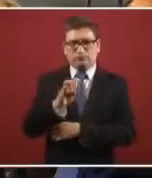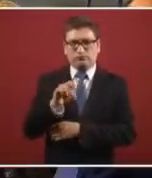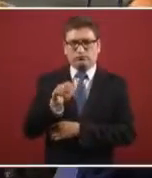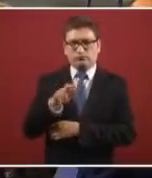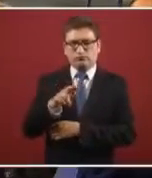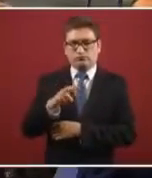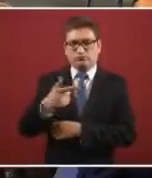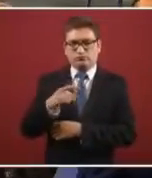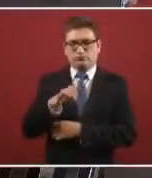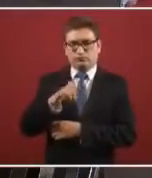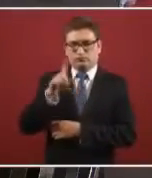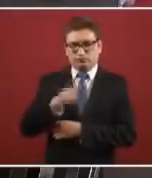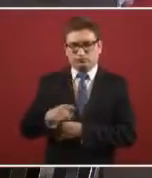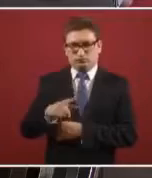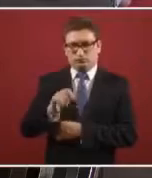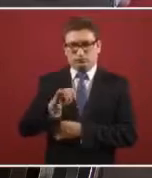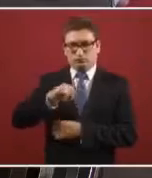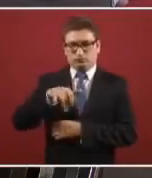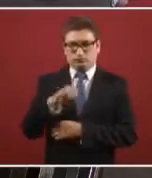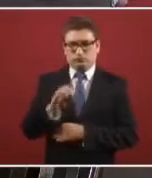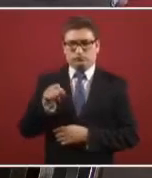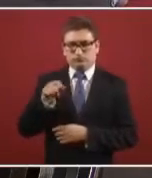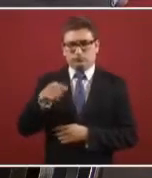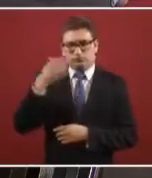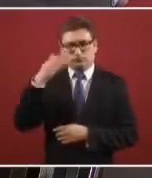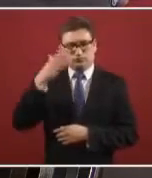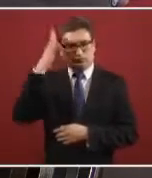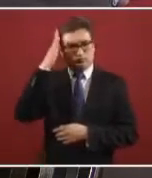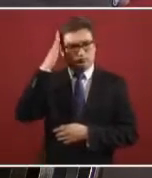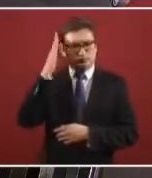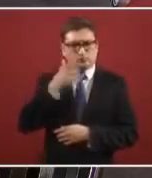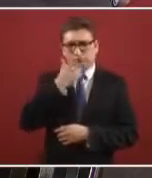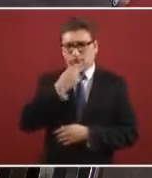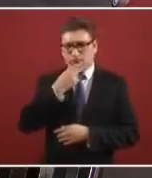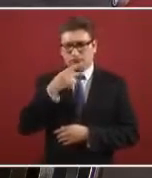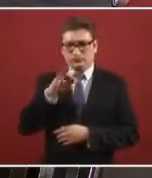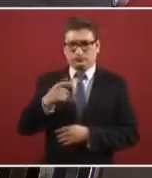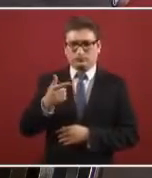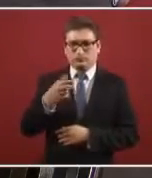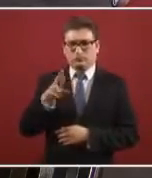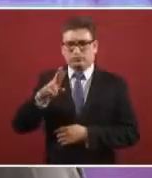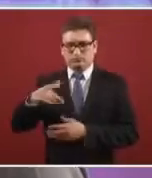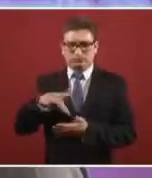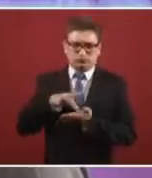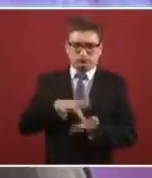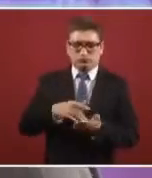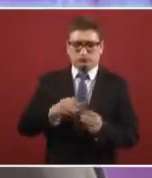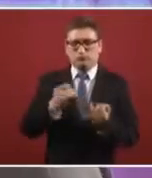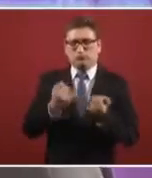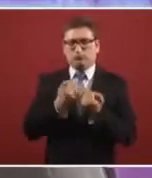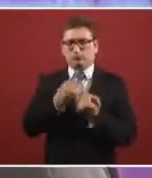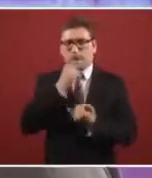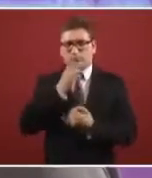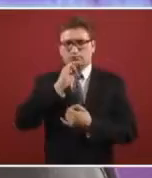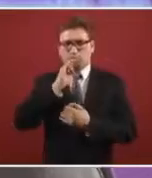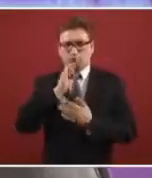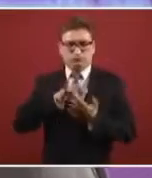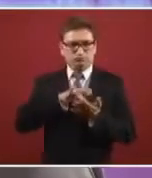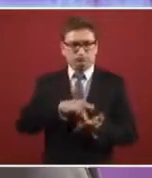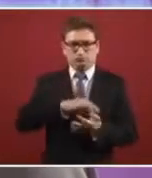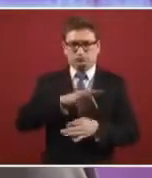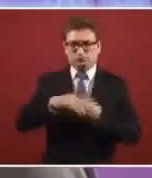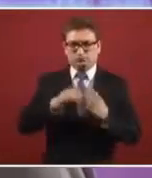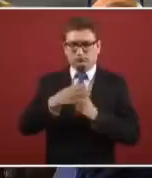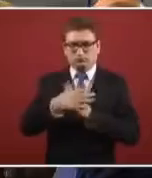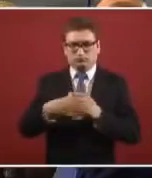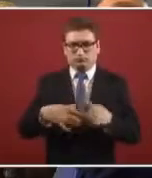que effect dio the el pleno investigation respaldo del señor fiscal with y with de the los padres y madres de support familia, of the así district como de attorney, toda la comisión and the